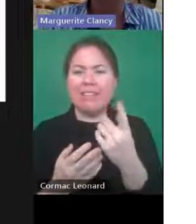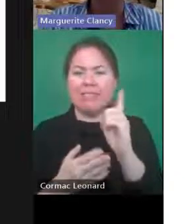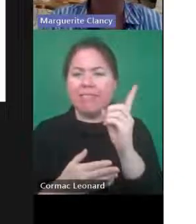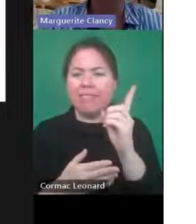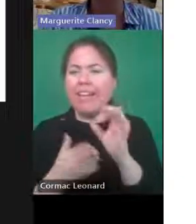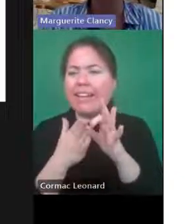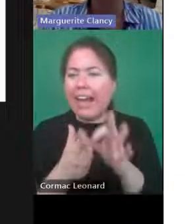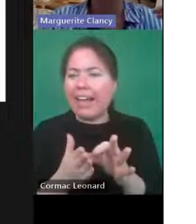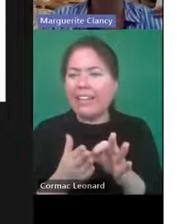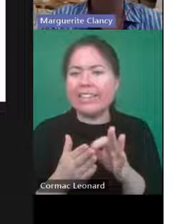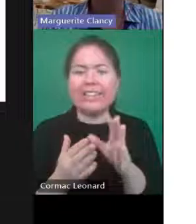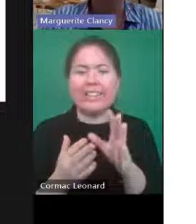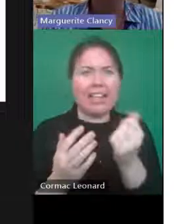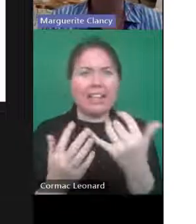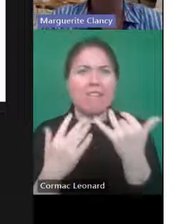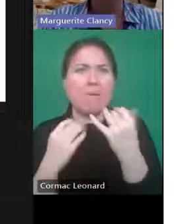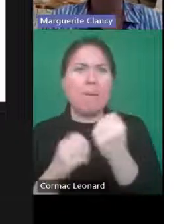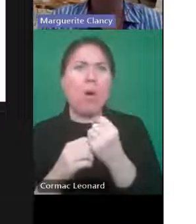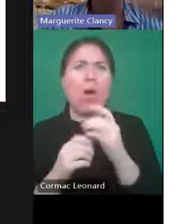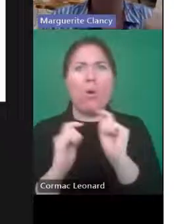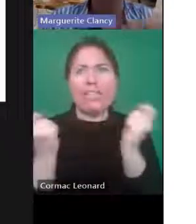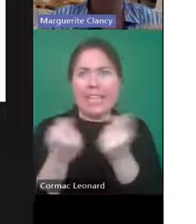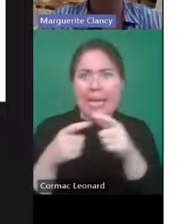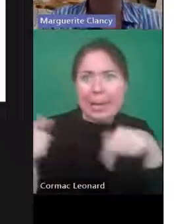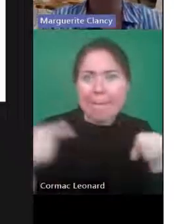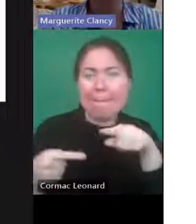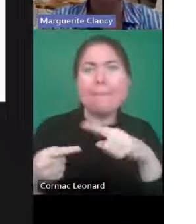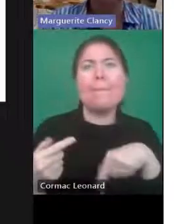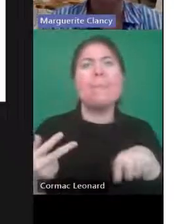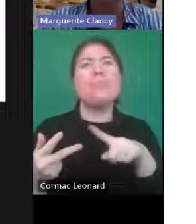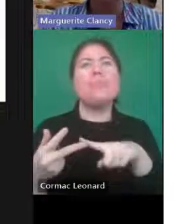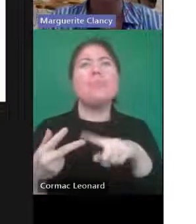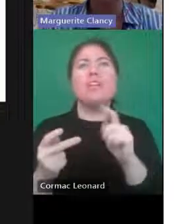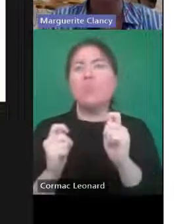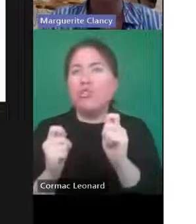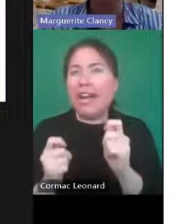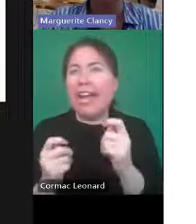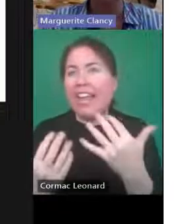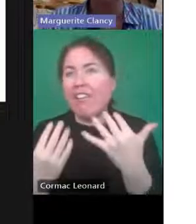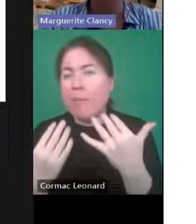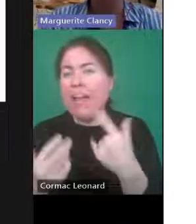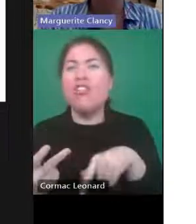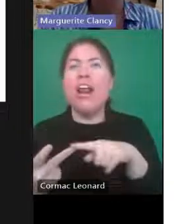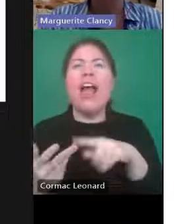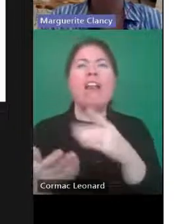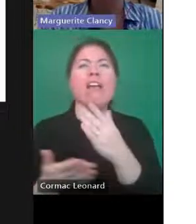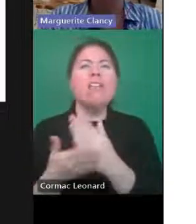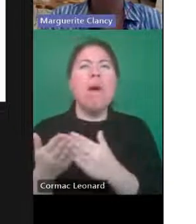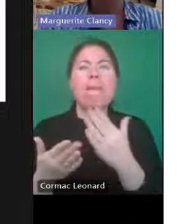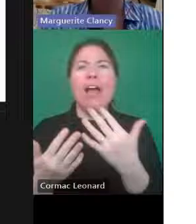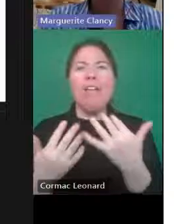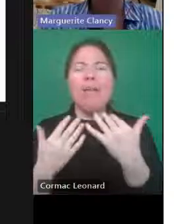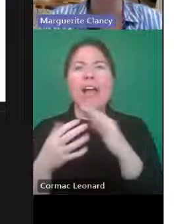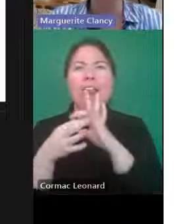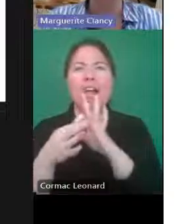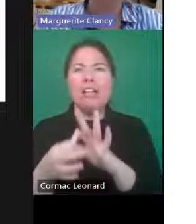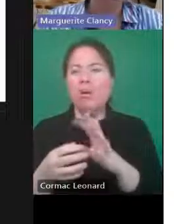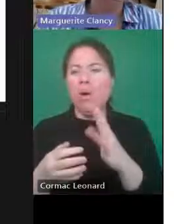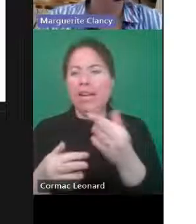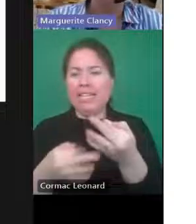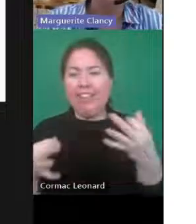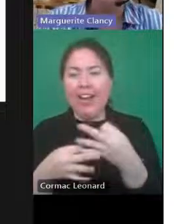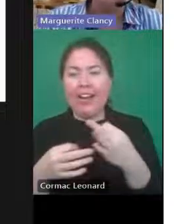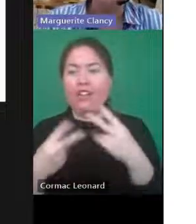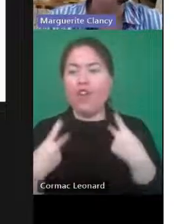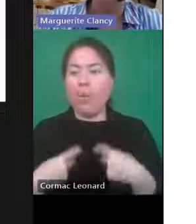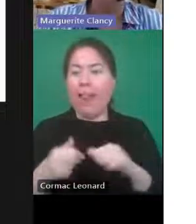on our teams, on some training guidance, and some information on safeguarding vulnerable adults. So just to state, I suppose our